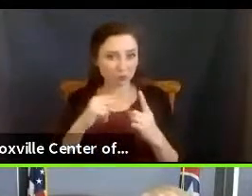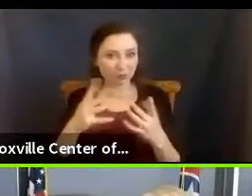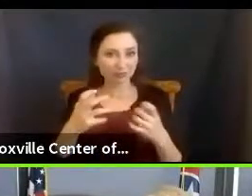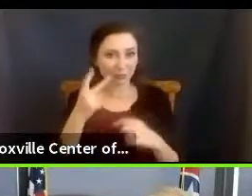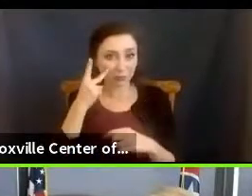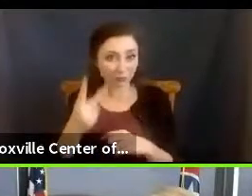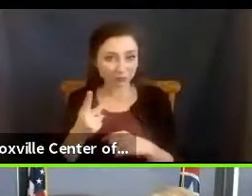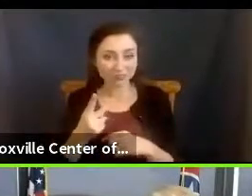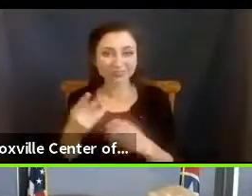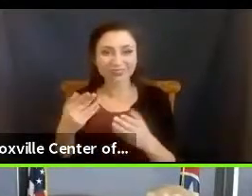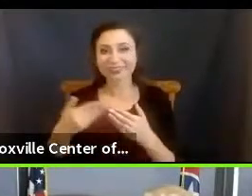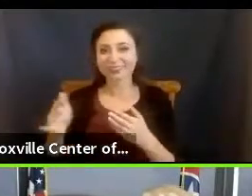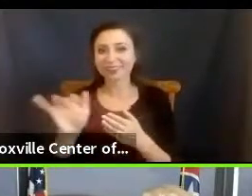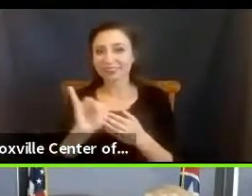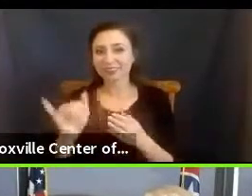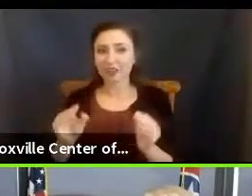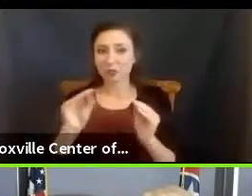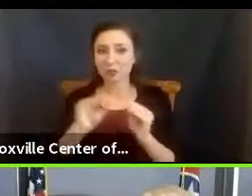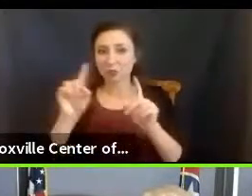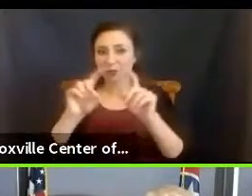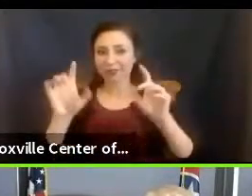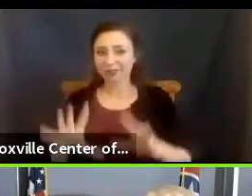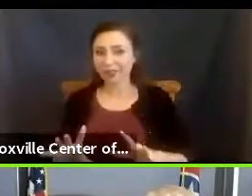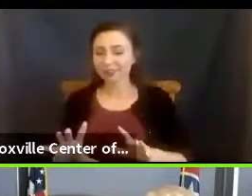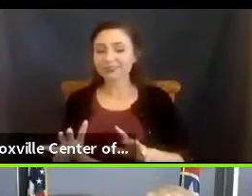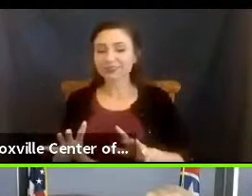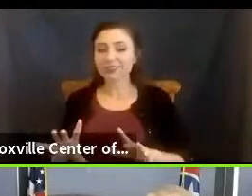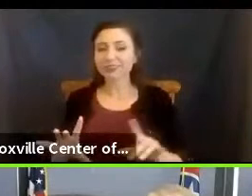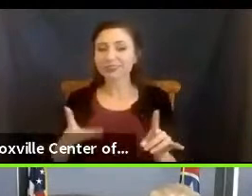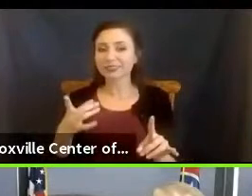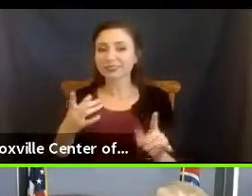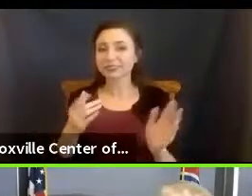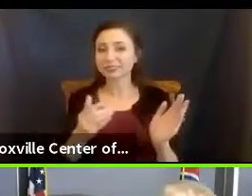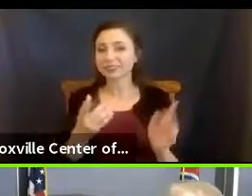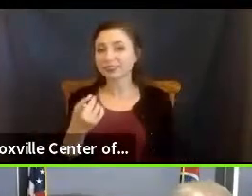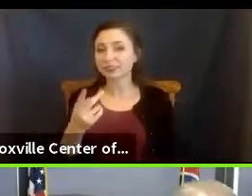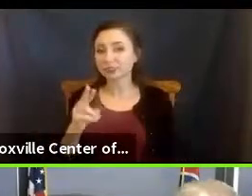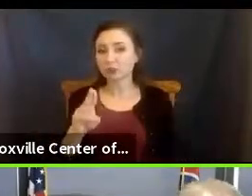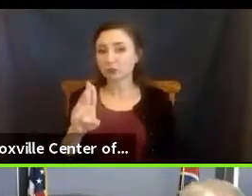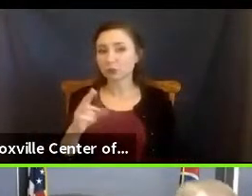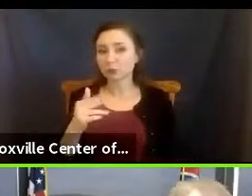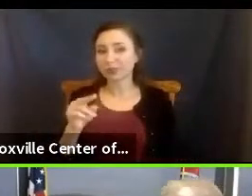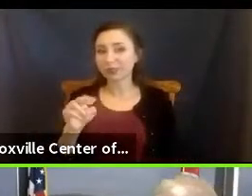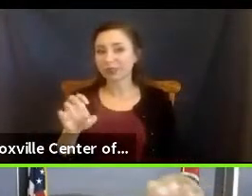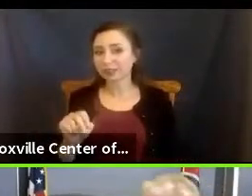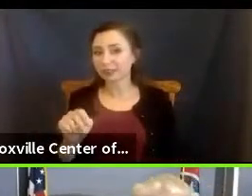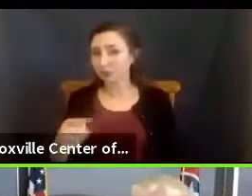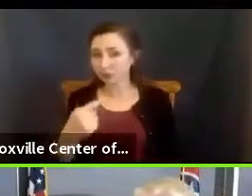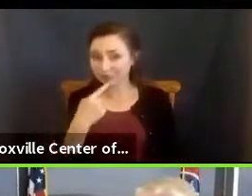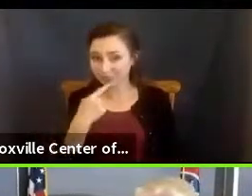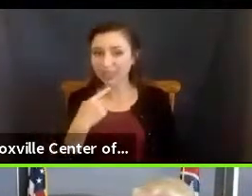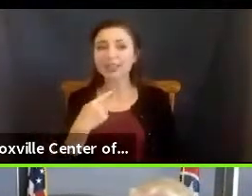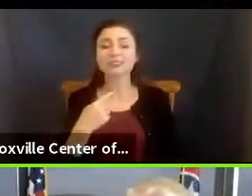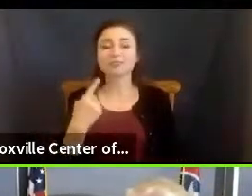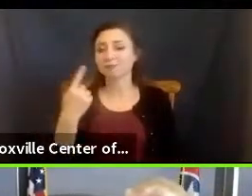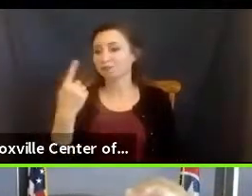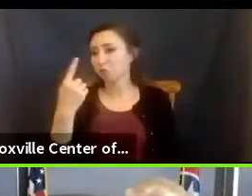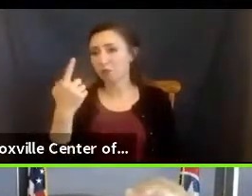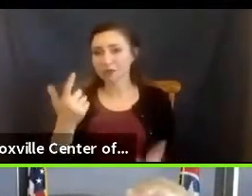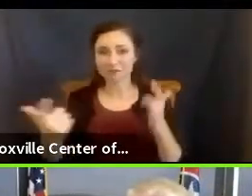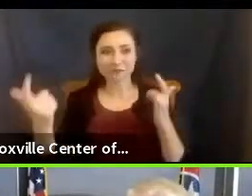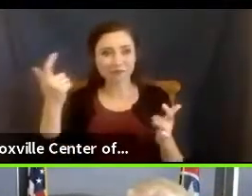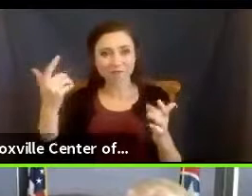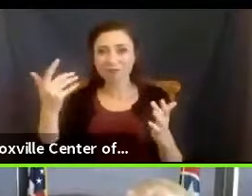Things like more testing, as Dr. Buchanan said, that one of her primary